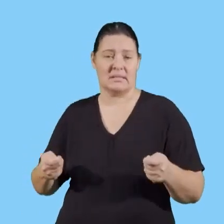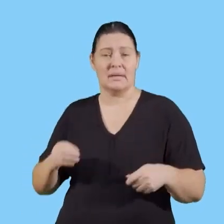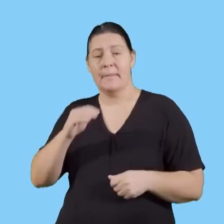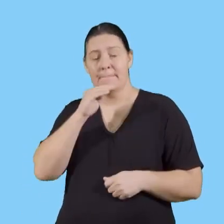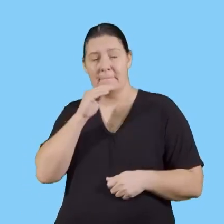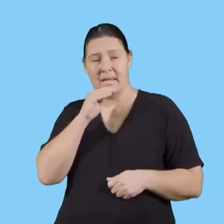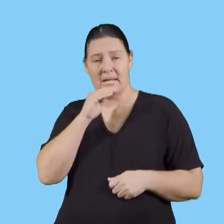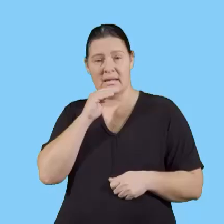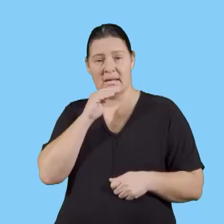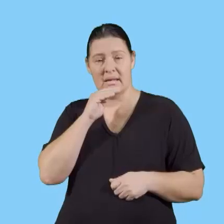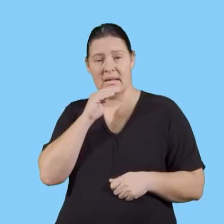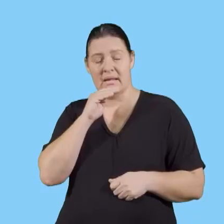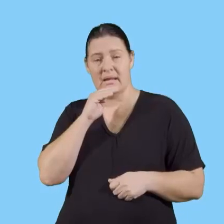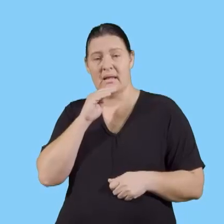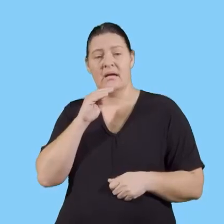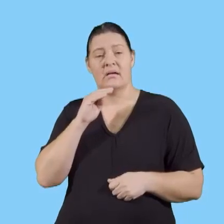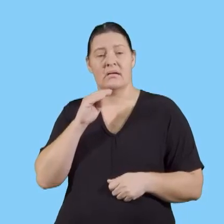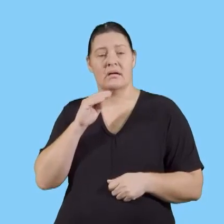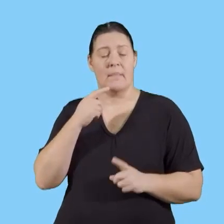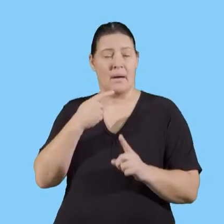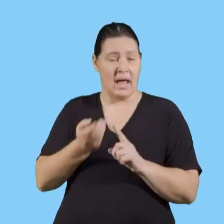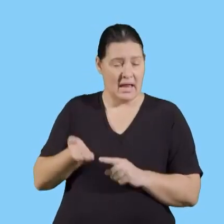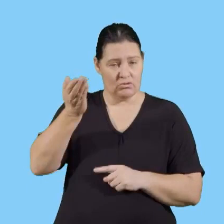increasing your owner's equity, plus